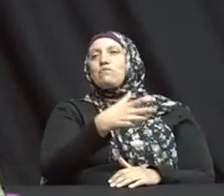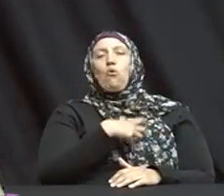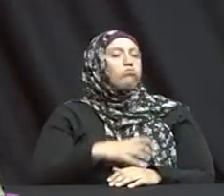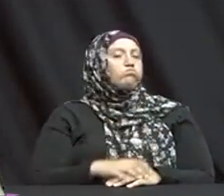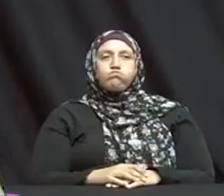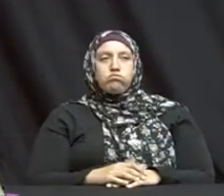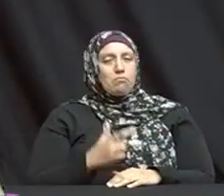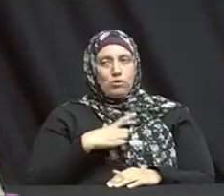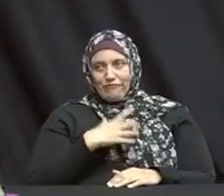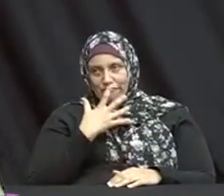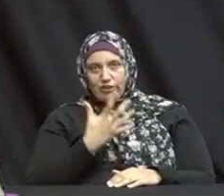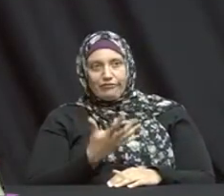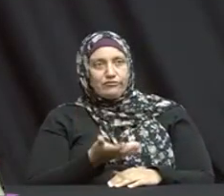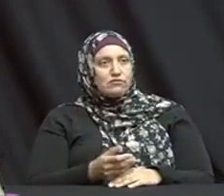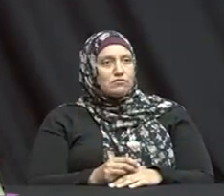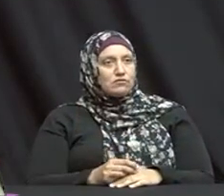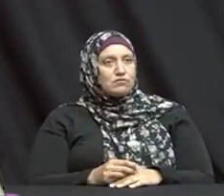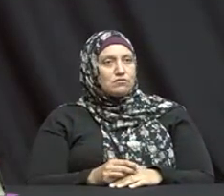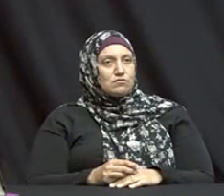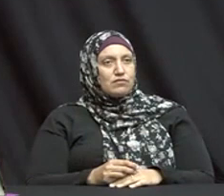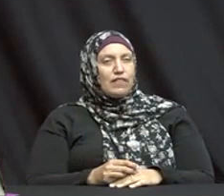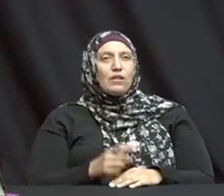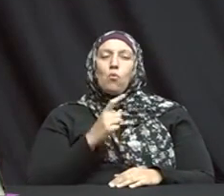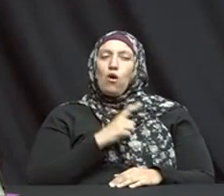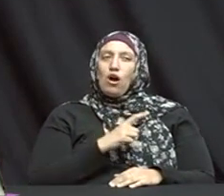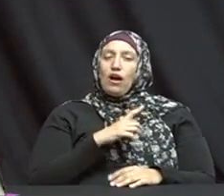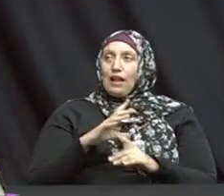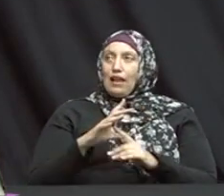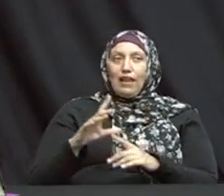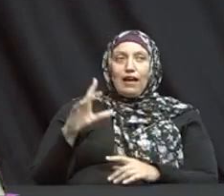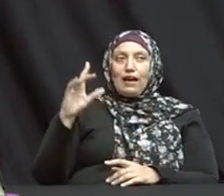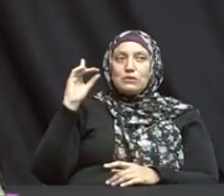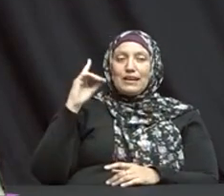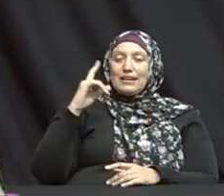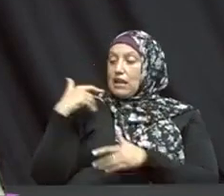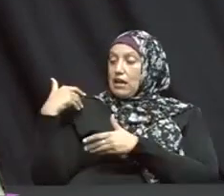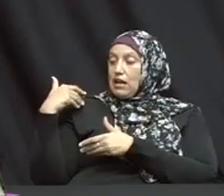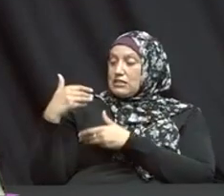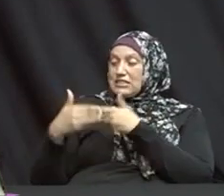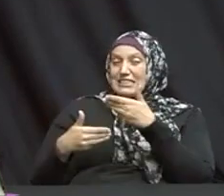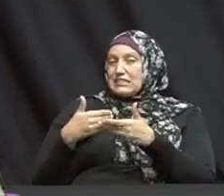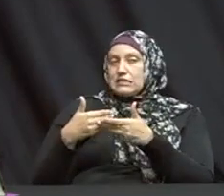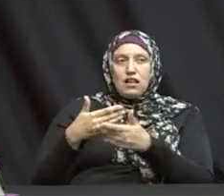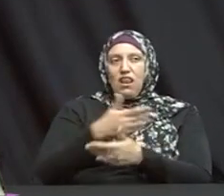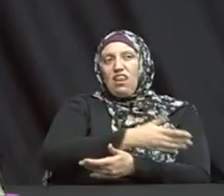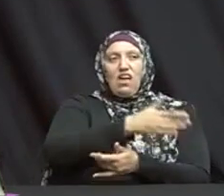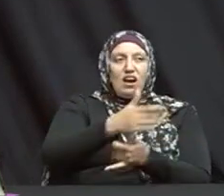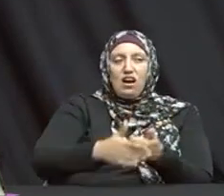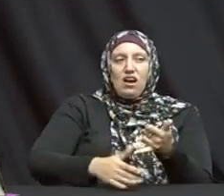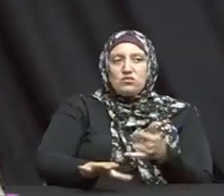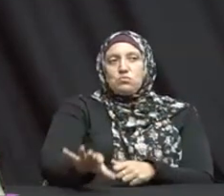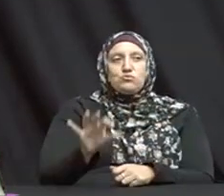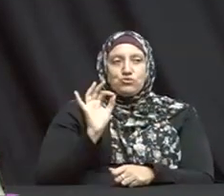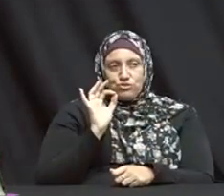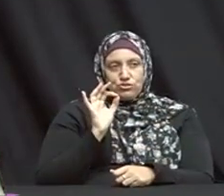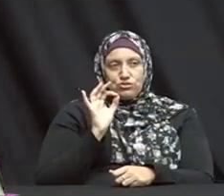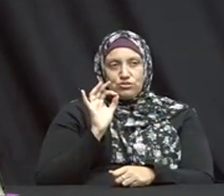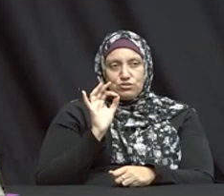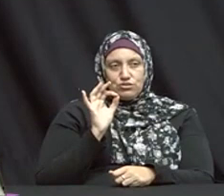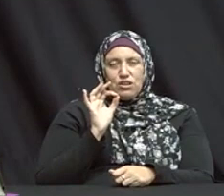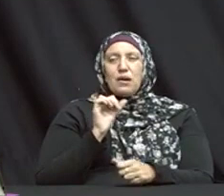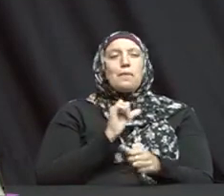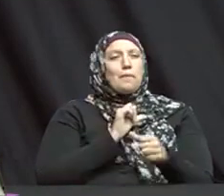minor. That is why I insisted last week that it's always Islamically recommended before you die to decide on your estate.